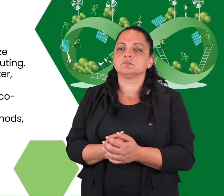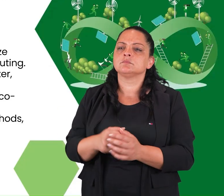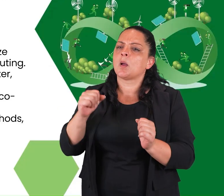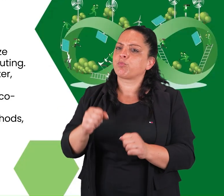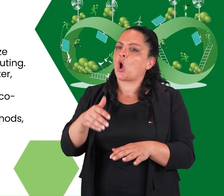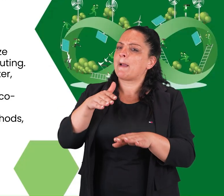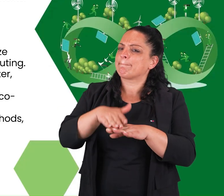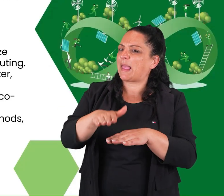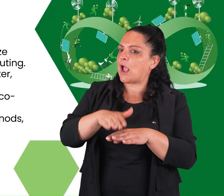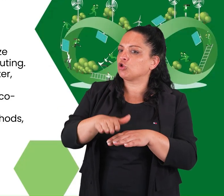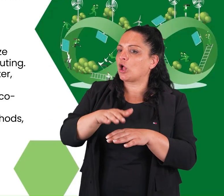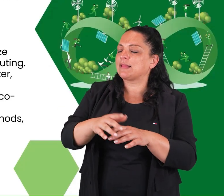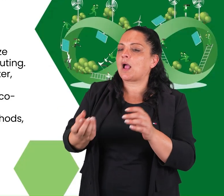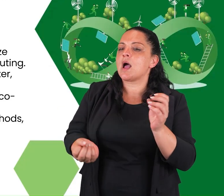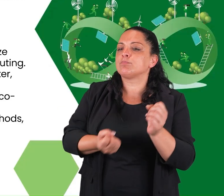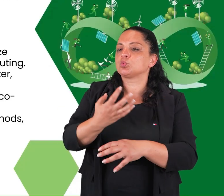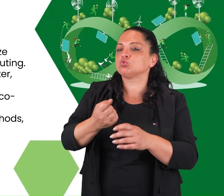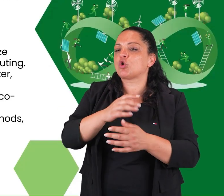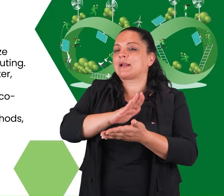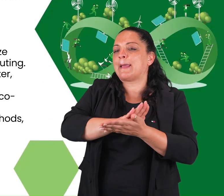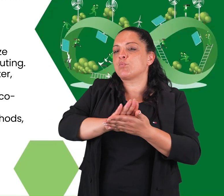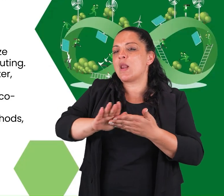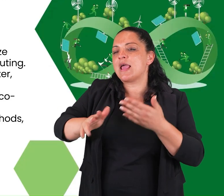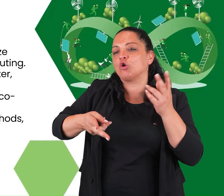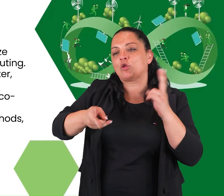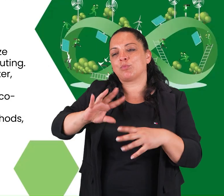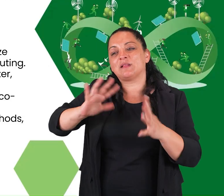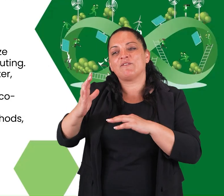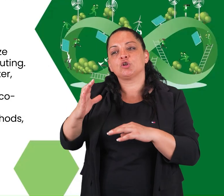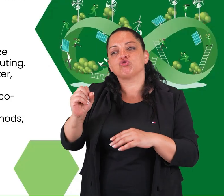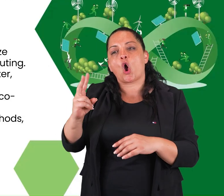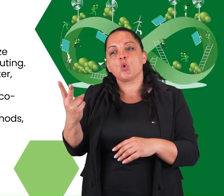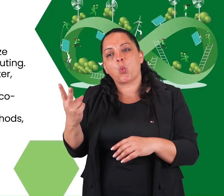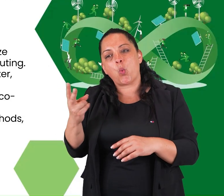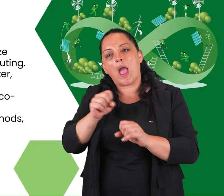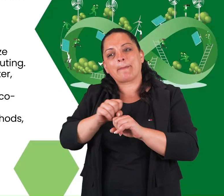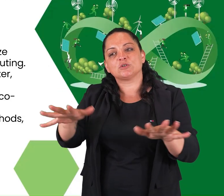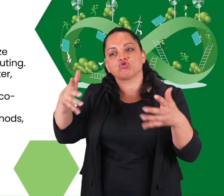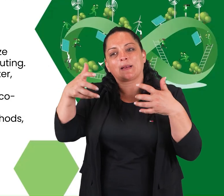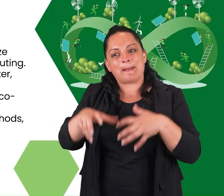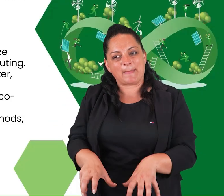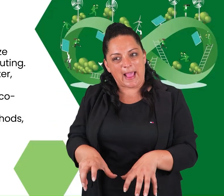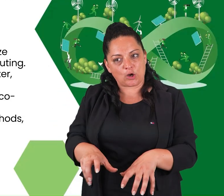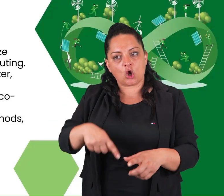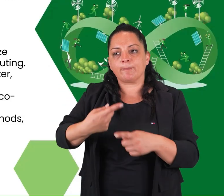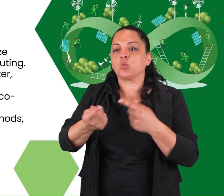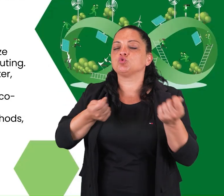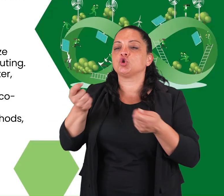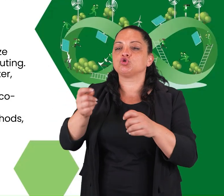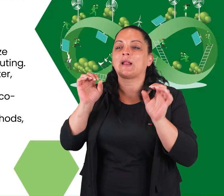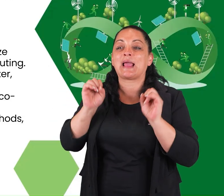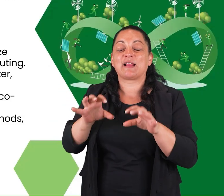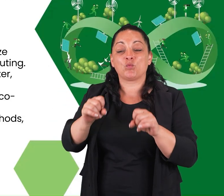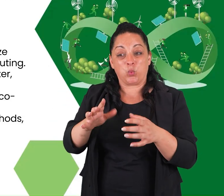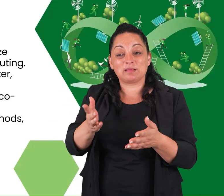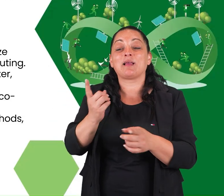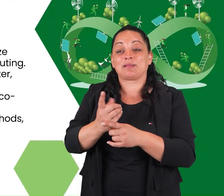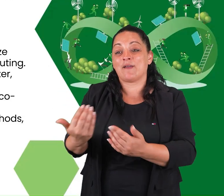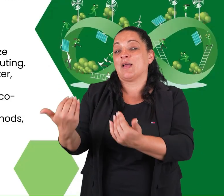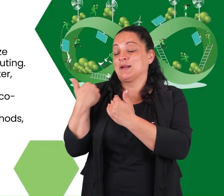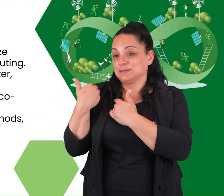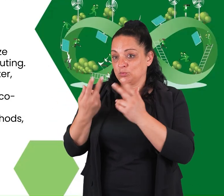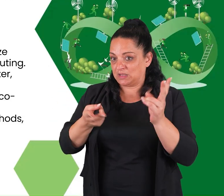they can implement cleaner production methods, reduce emissions, CO2 levels, and manage